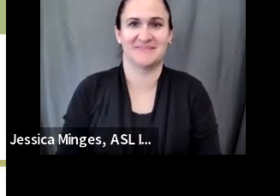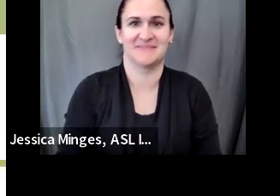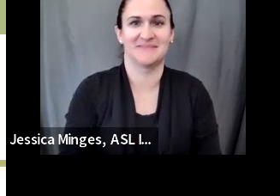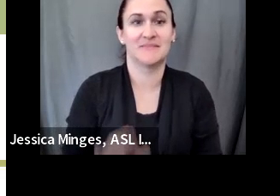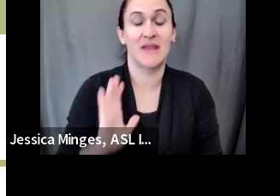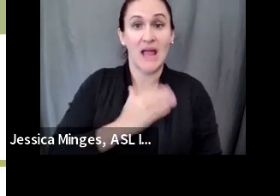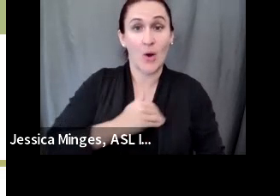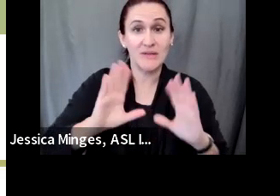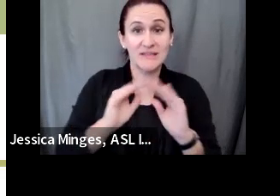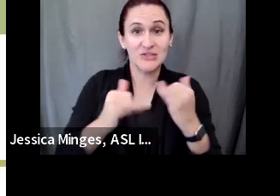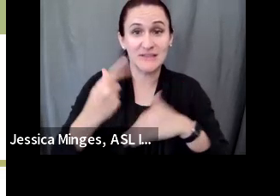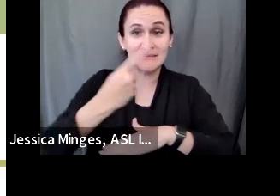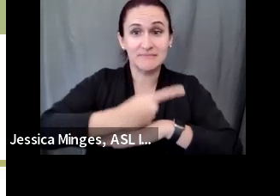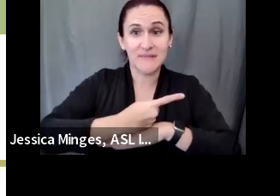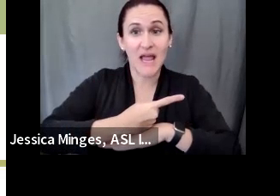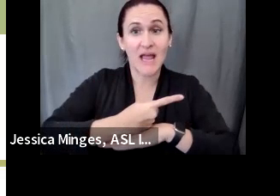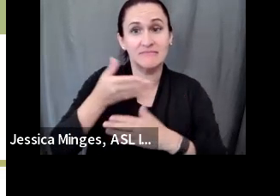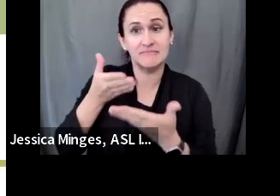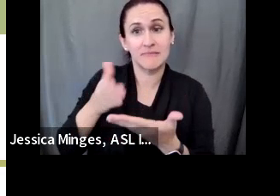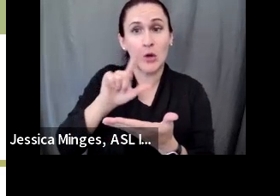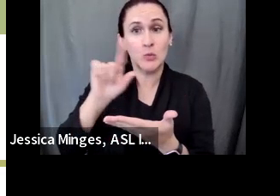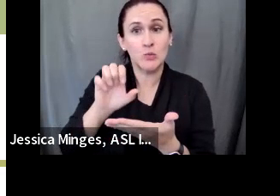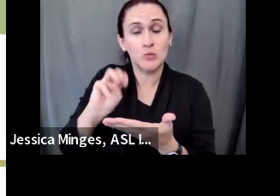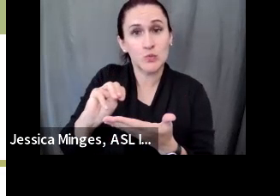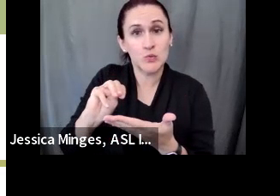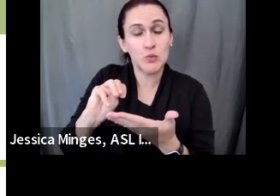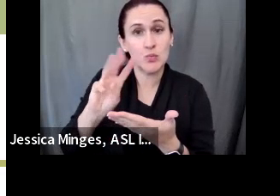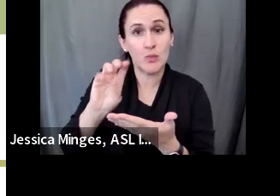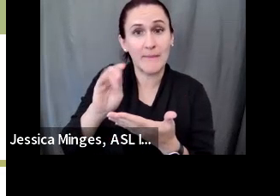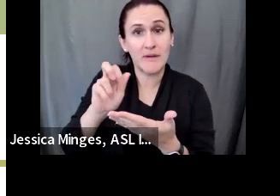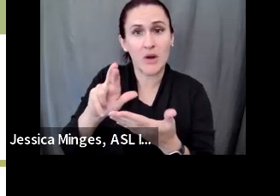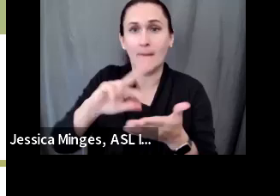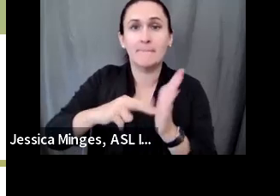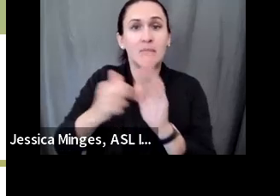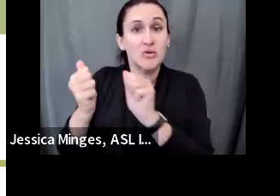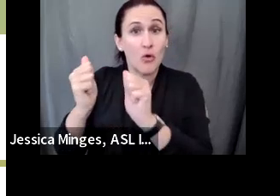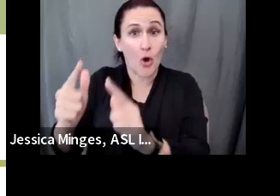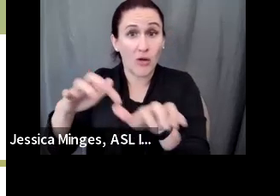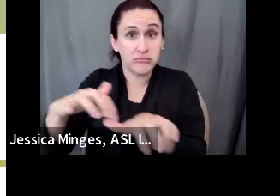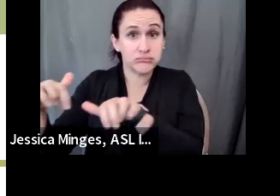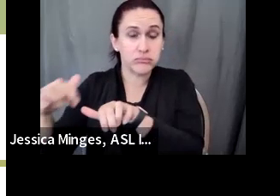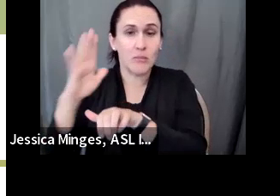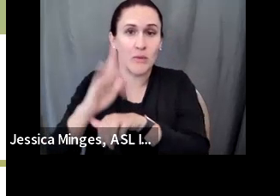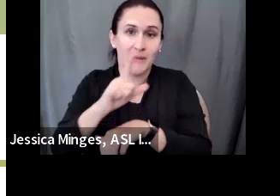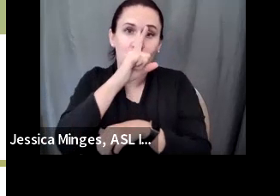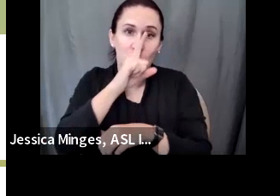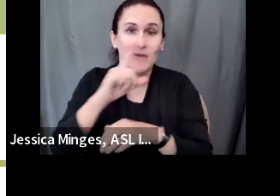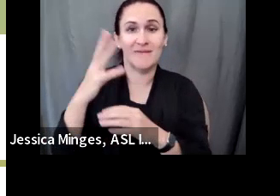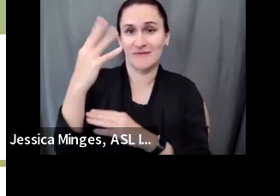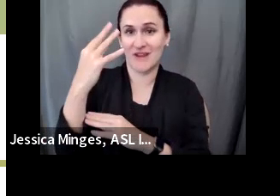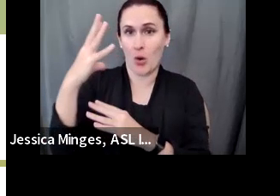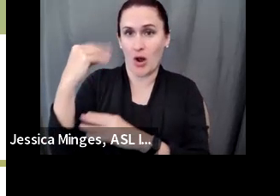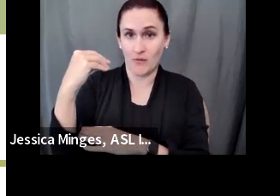Our session today is in Zoom webinar. That means that all attendees are muted and your videos are off. We are recording